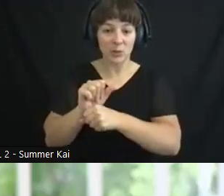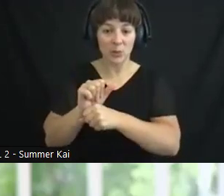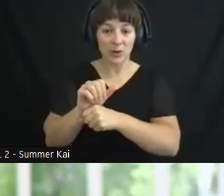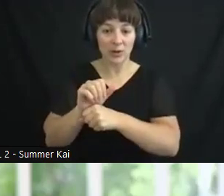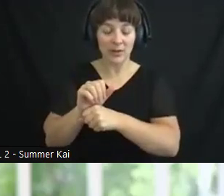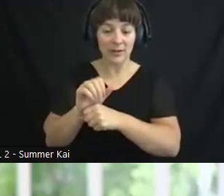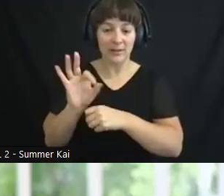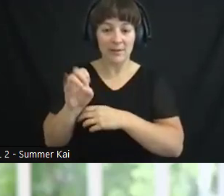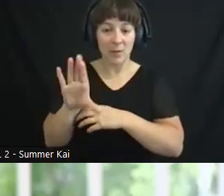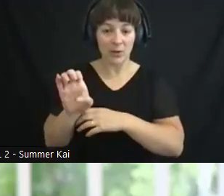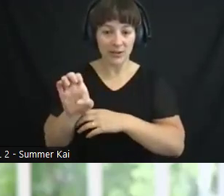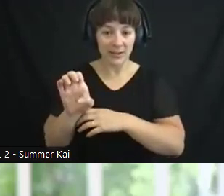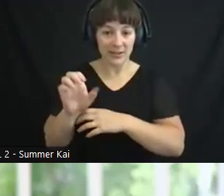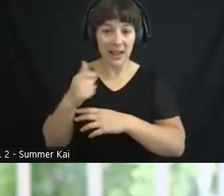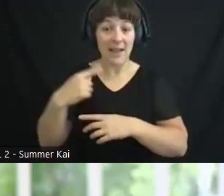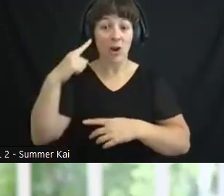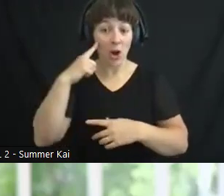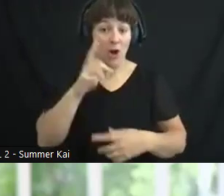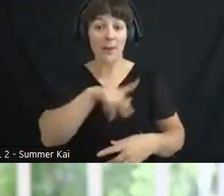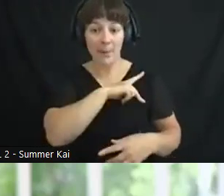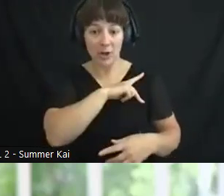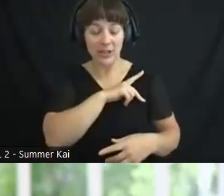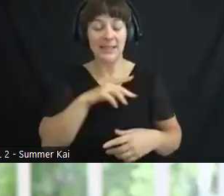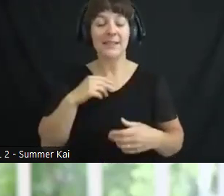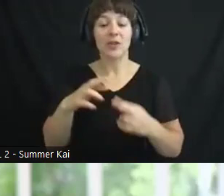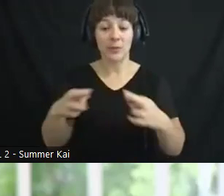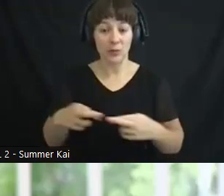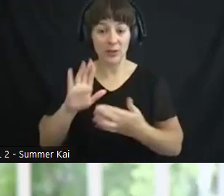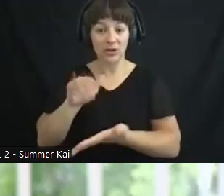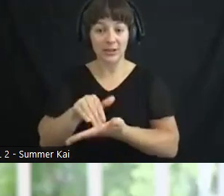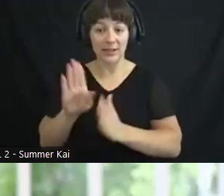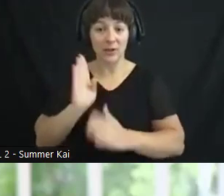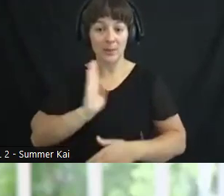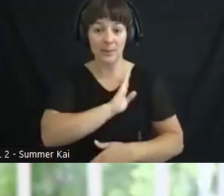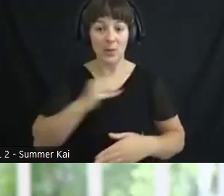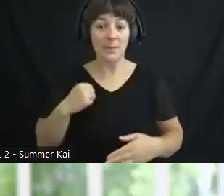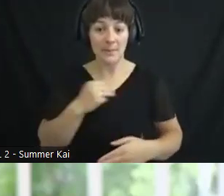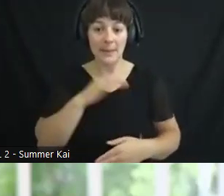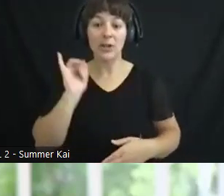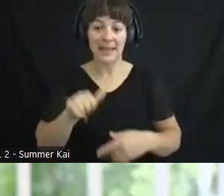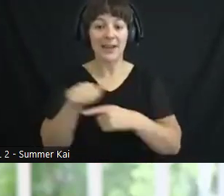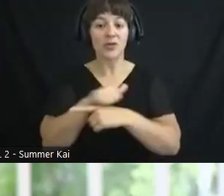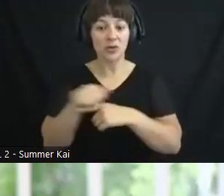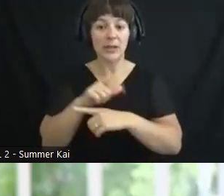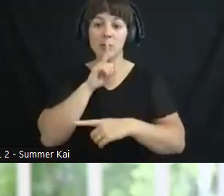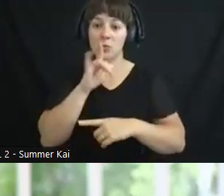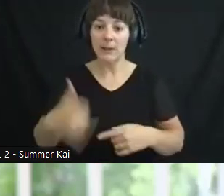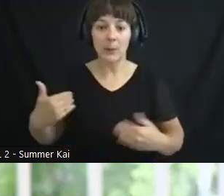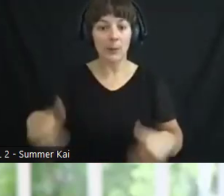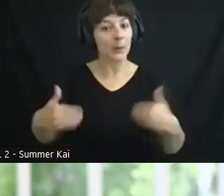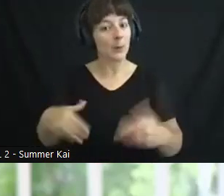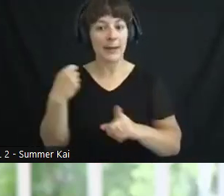that I've heard personally from regional center board members, how impactful that training was last year for their